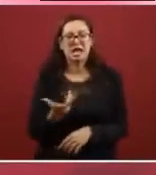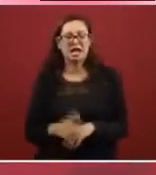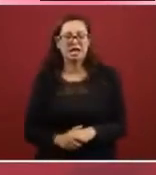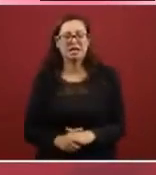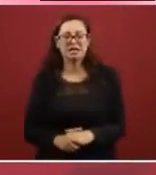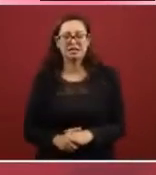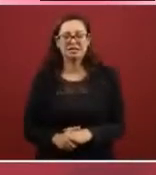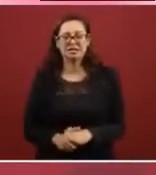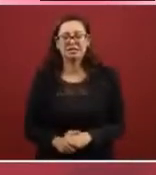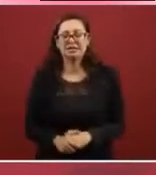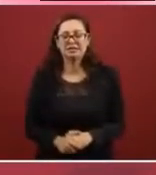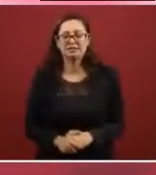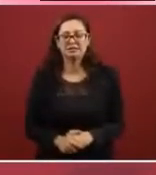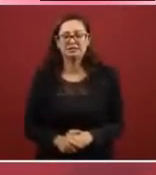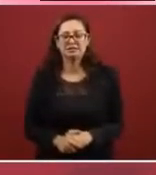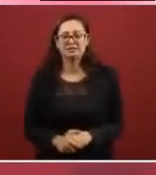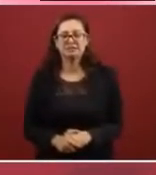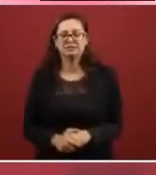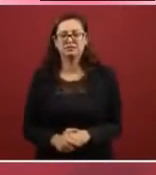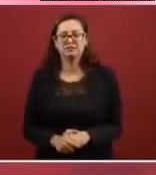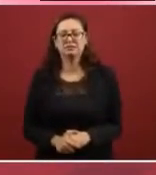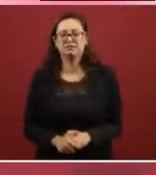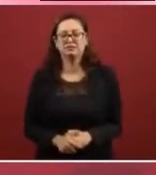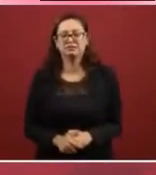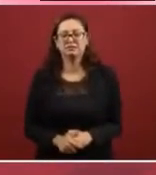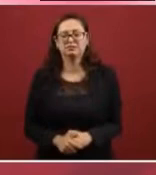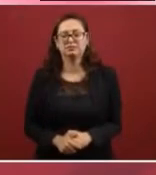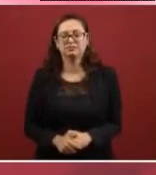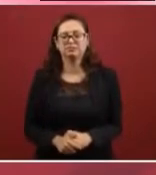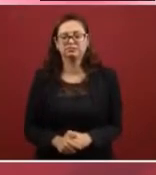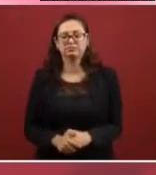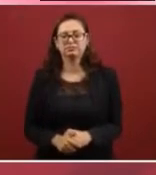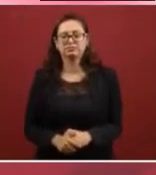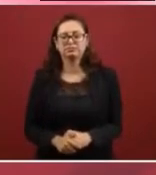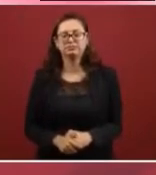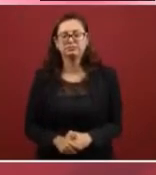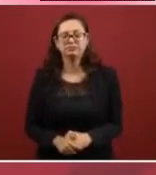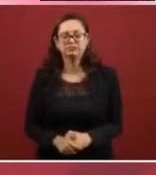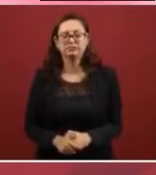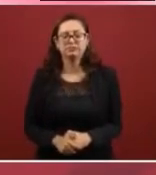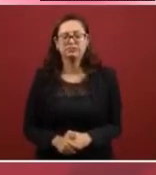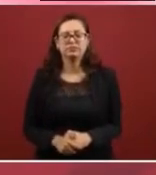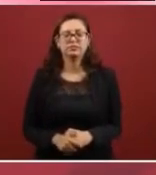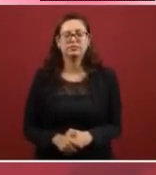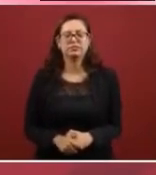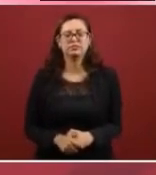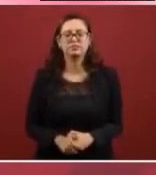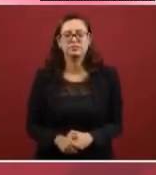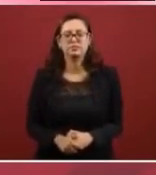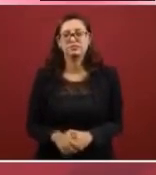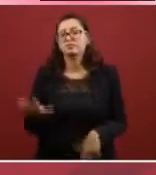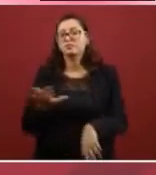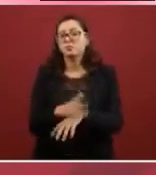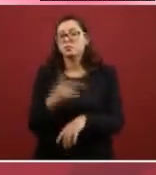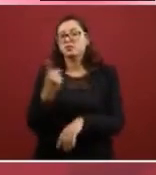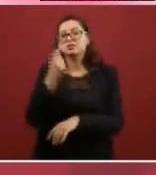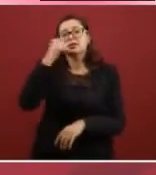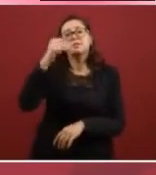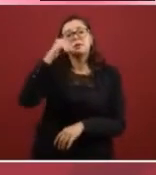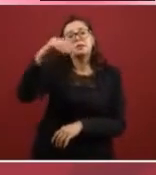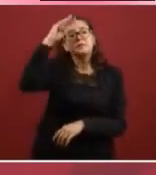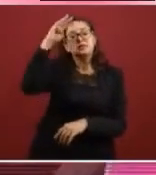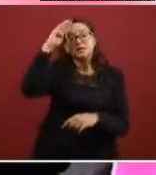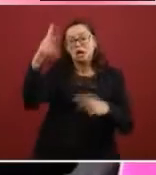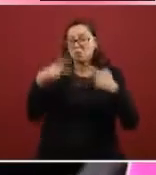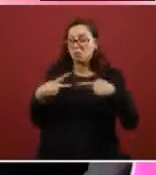Se like, parte, say for example, if you divide gente, the ideas, no tiene información, o no tiene wouldn't criterio,